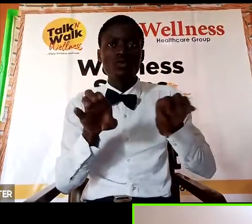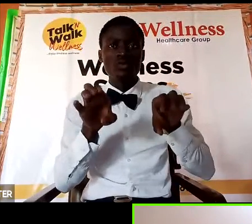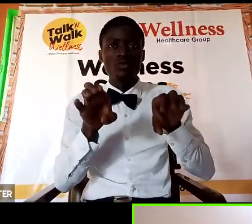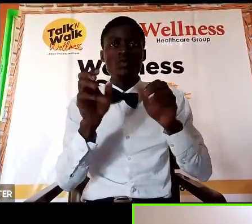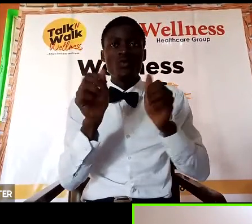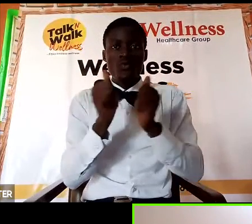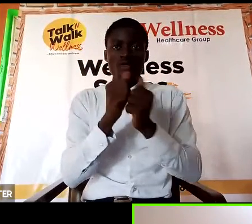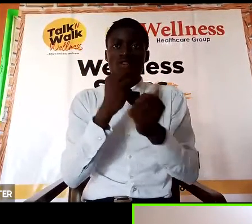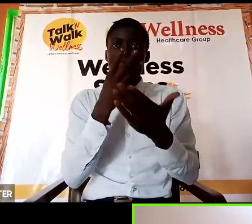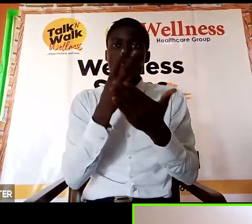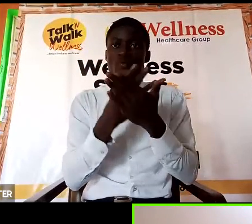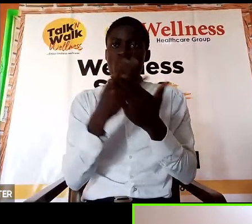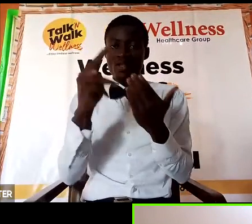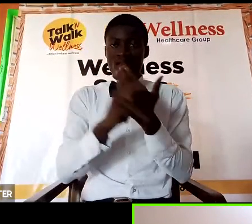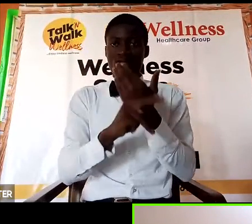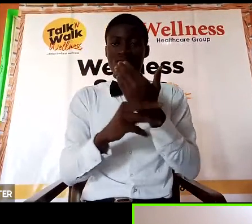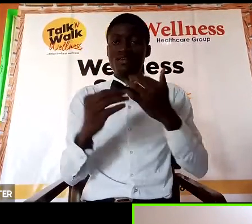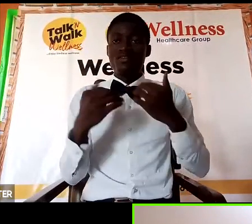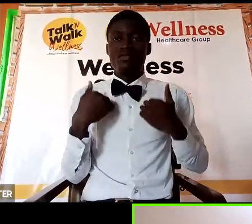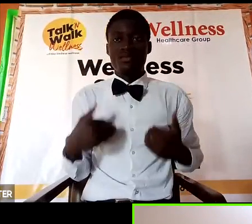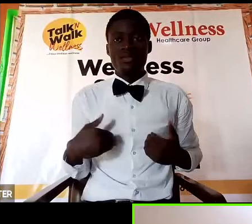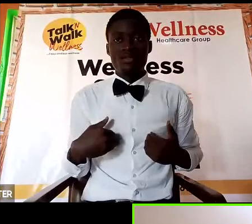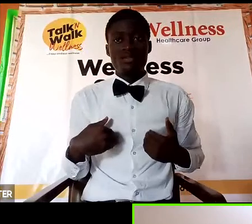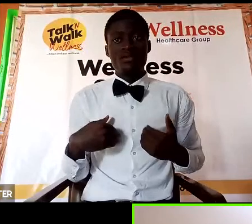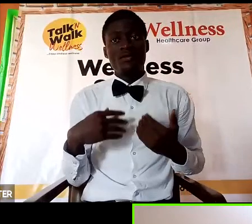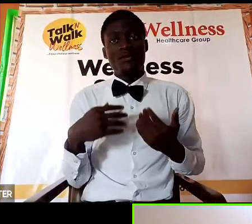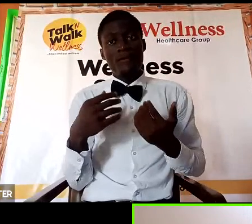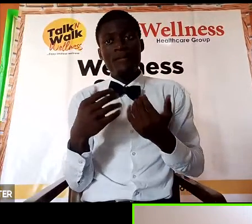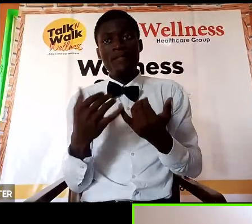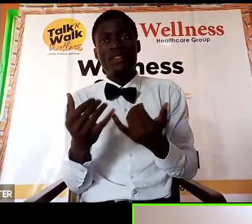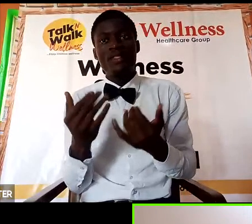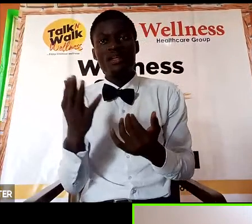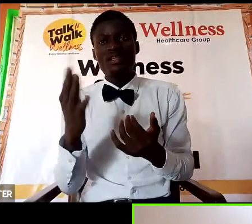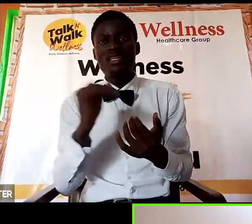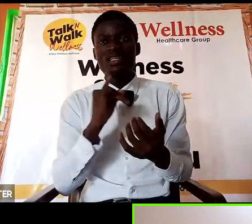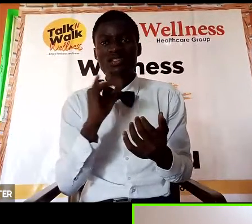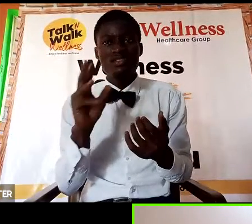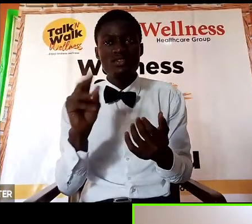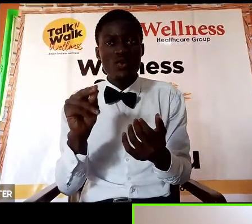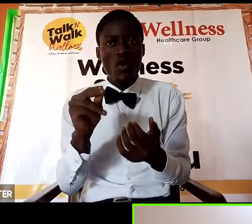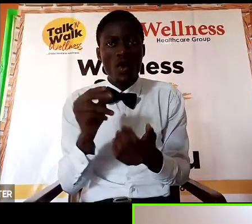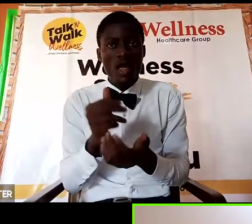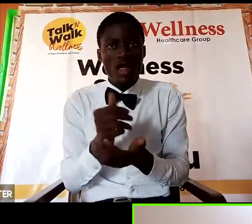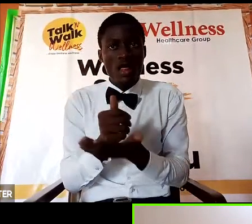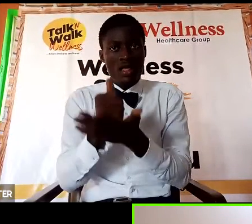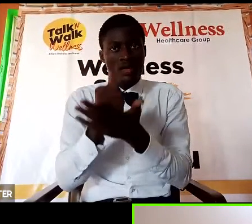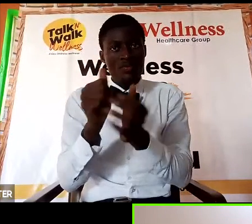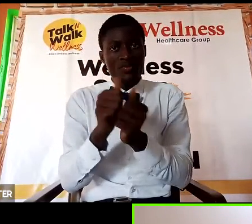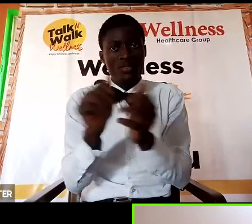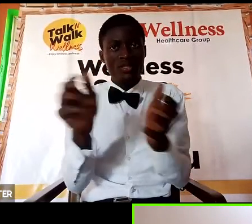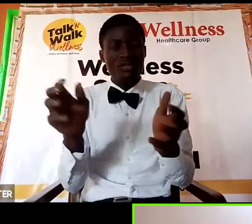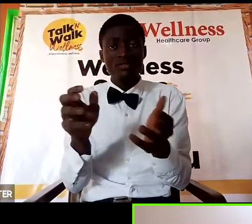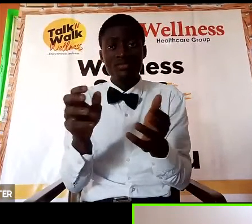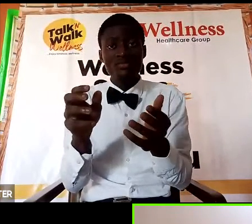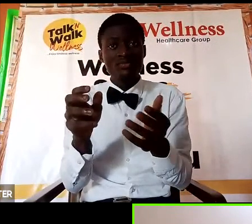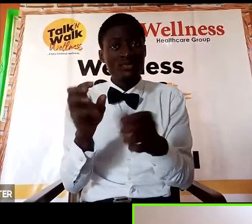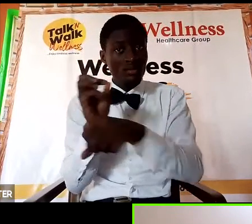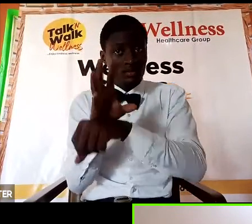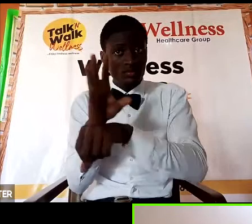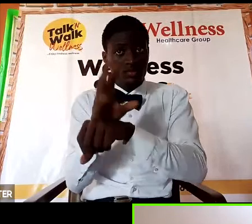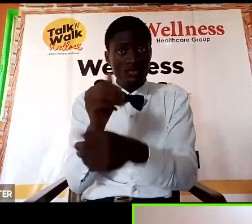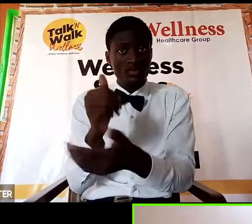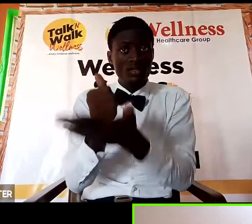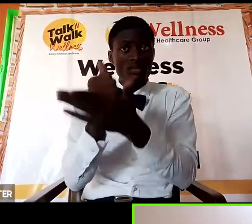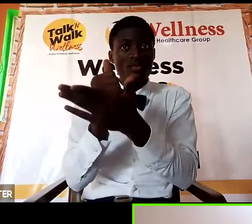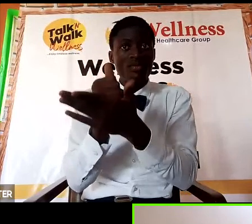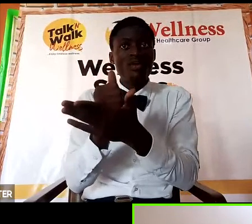is no health without mental health. And there is no mental health without